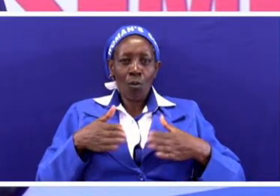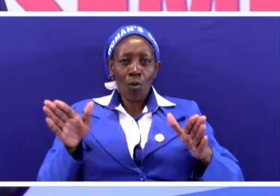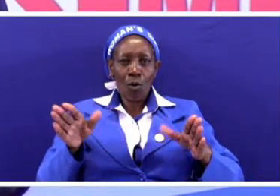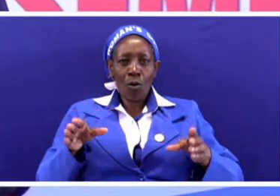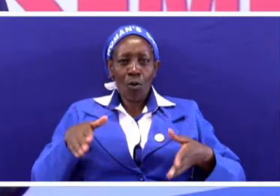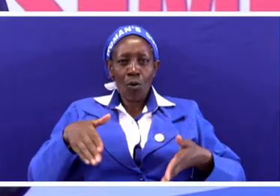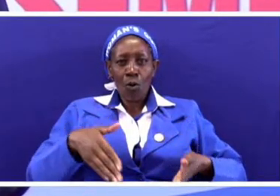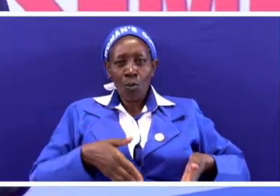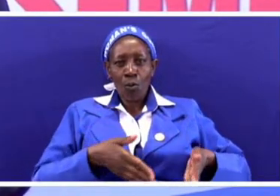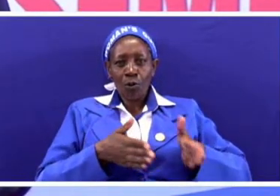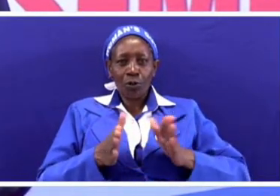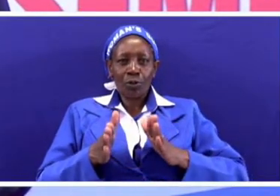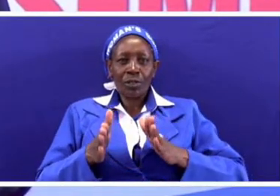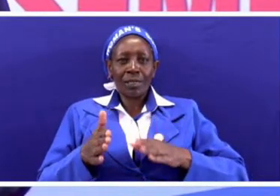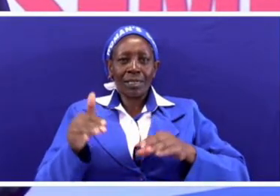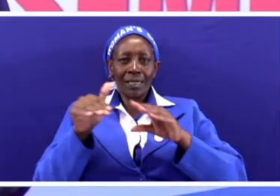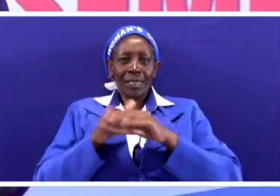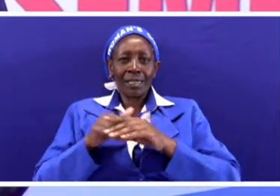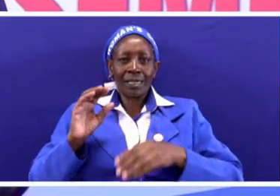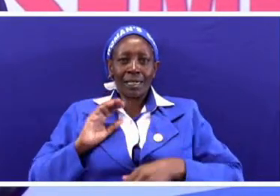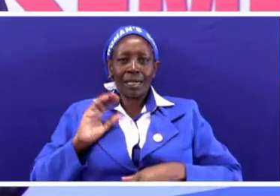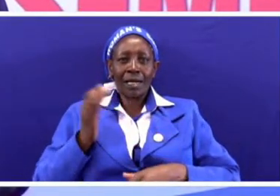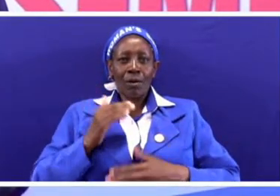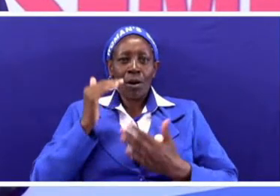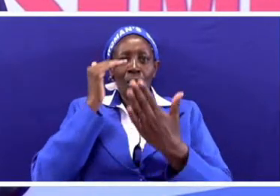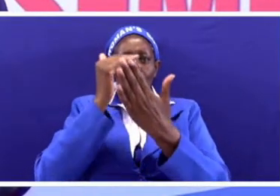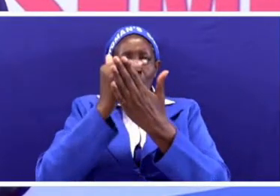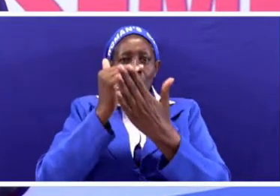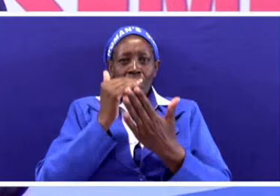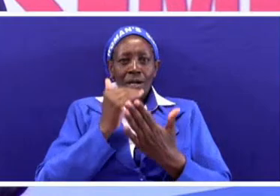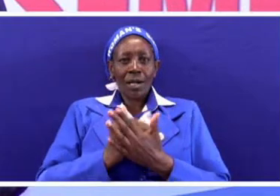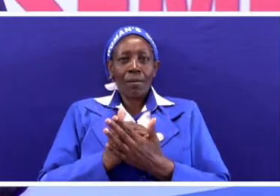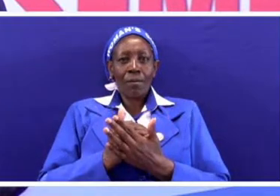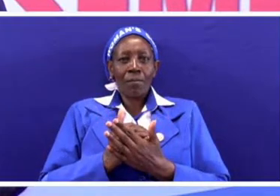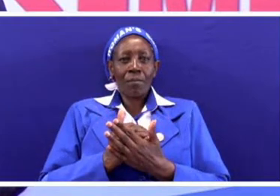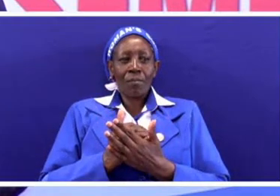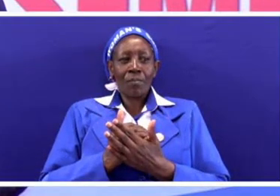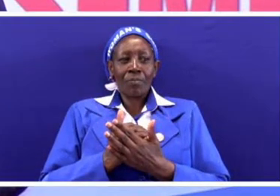in our programs. And the ingenuity within the youth